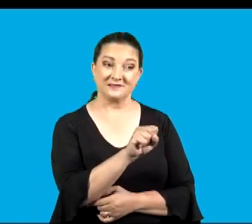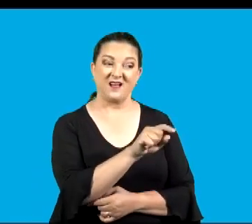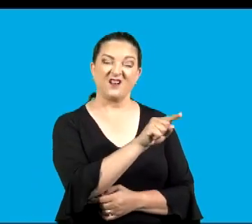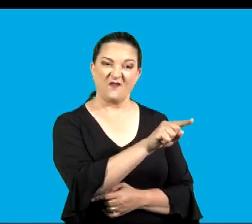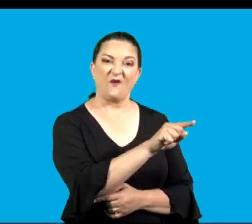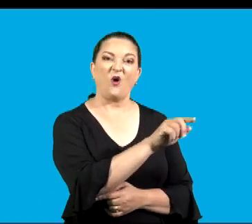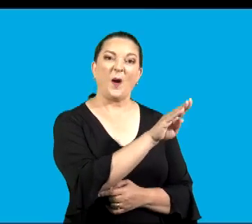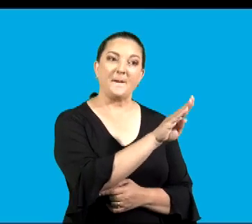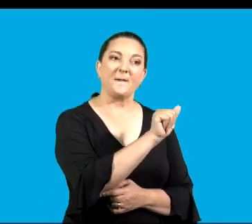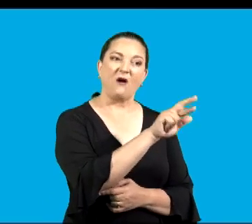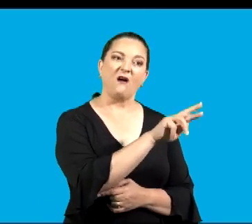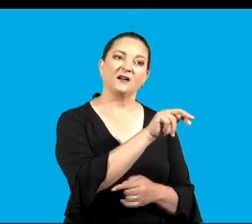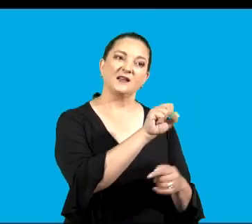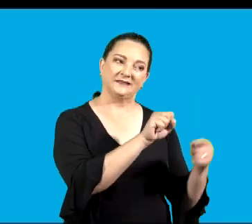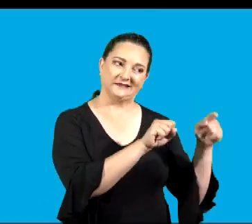say plus